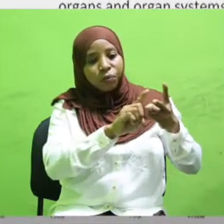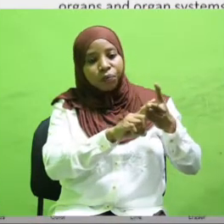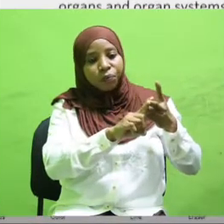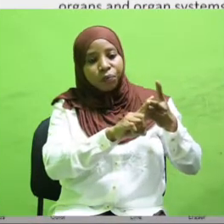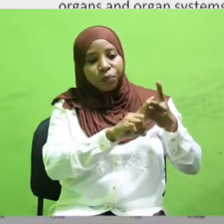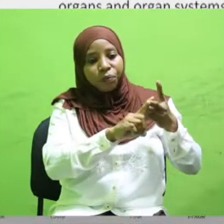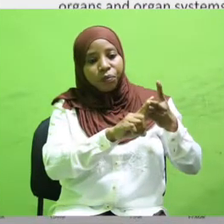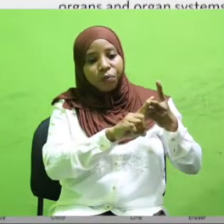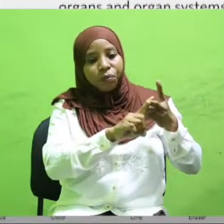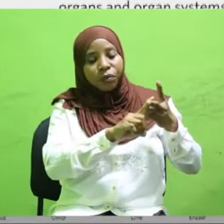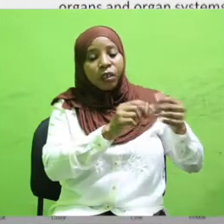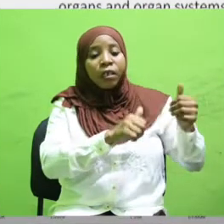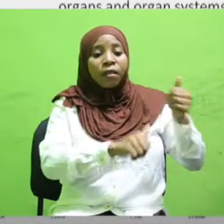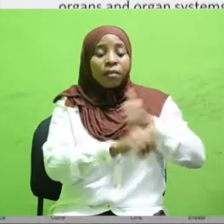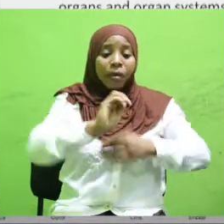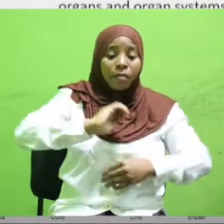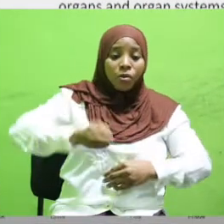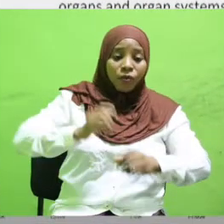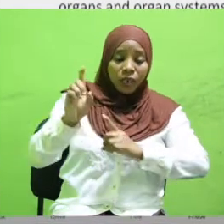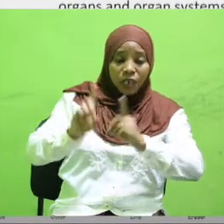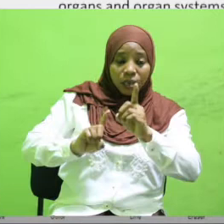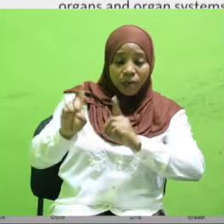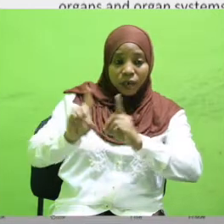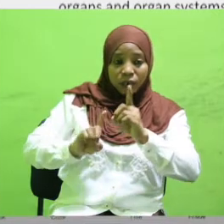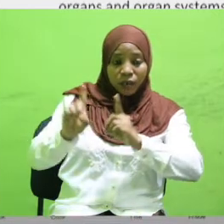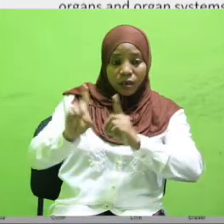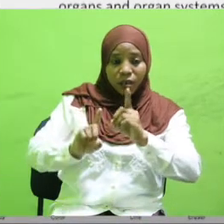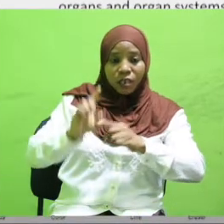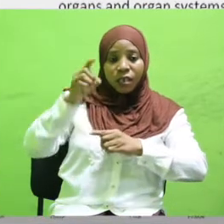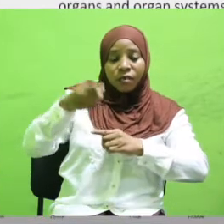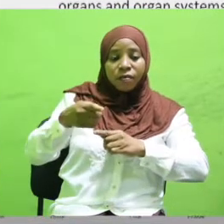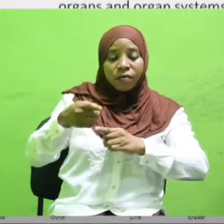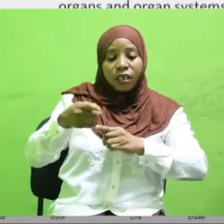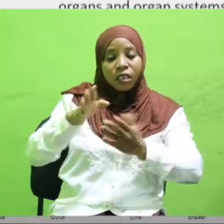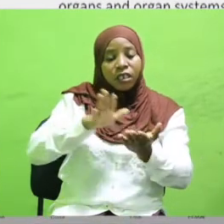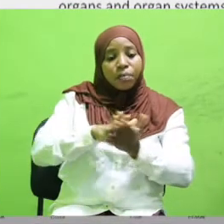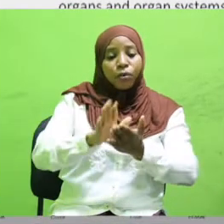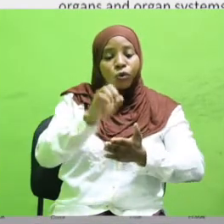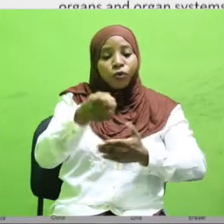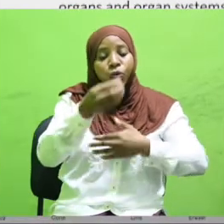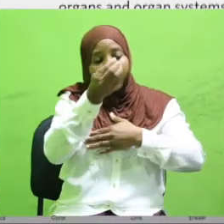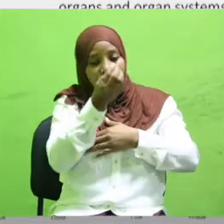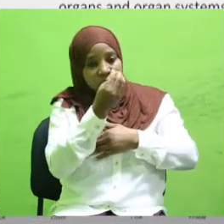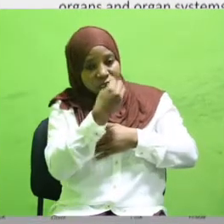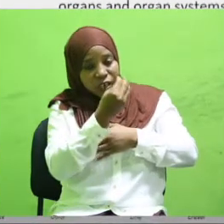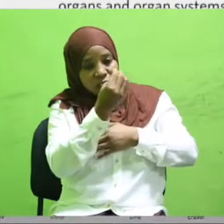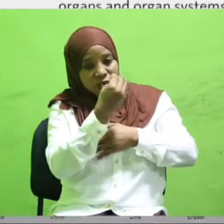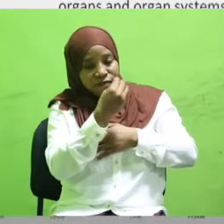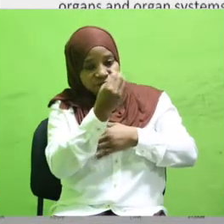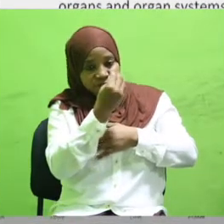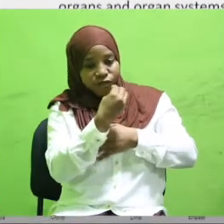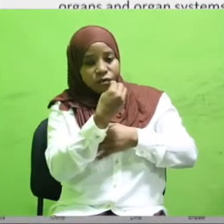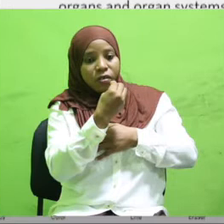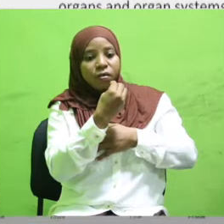of kingdom plantae are autotrophic. That is, they produce their own food. They manufacture their own